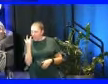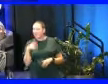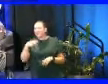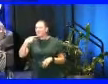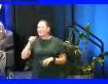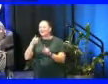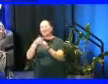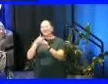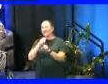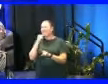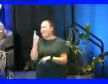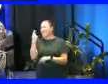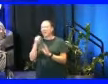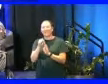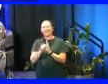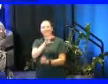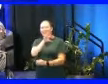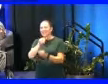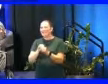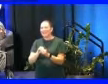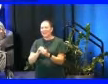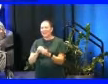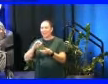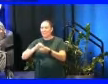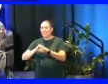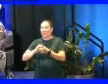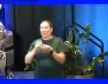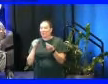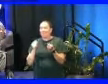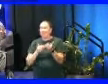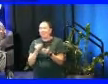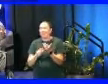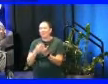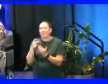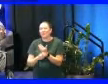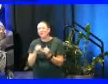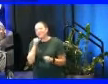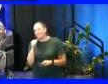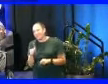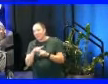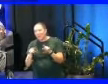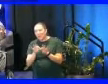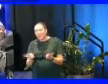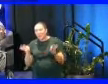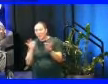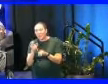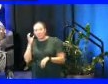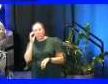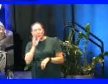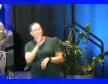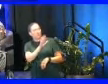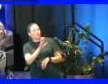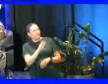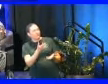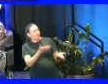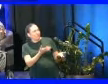Pennsylvania isn't one of the states in the partner accelerator, it's important to have peers supporting peers, right?